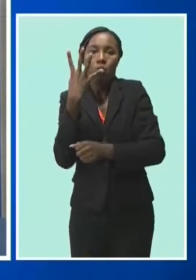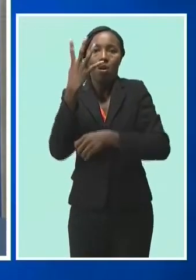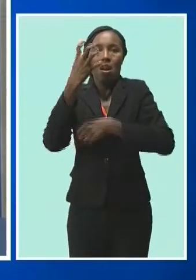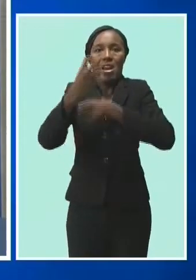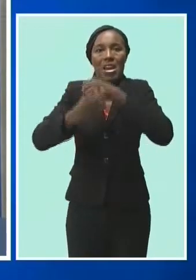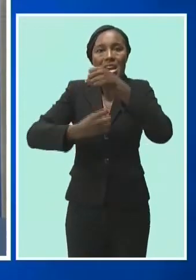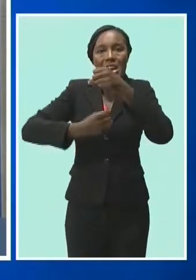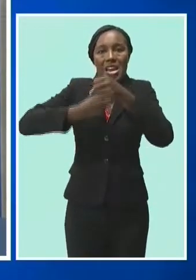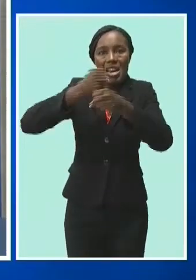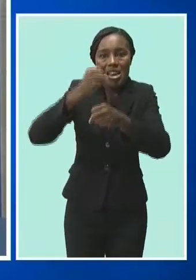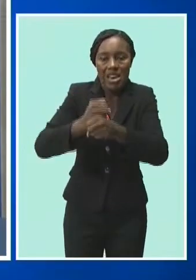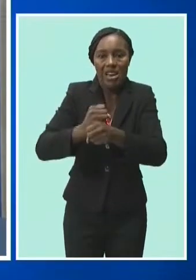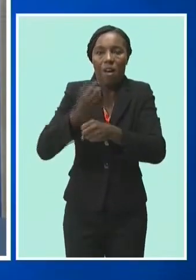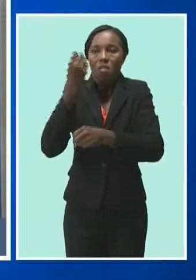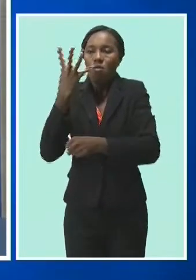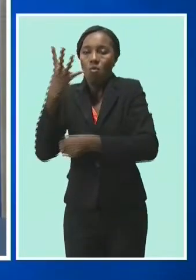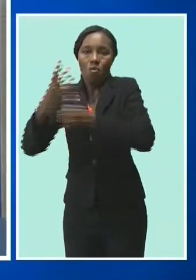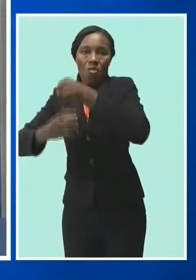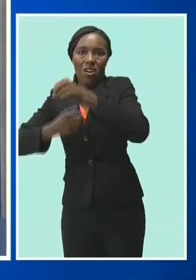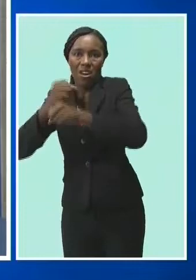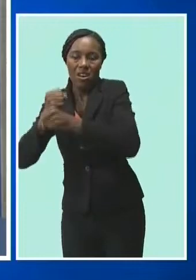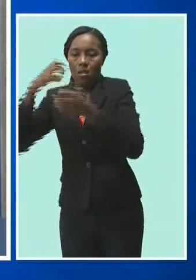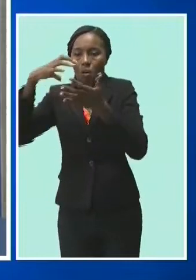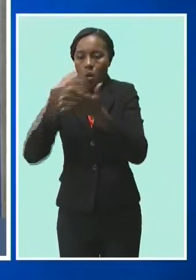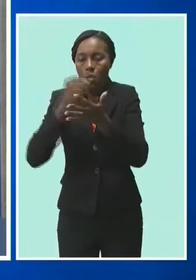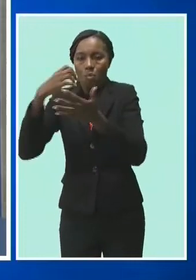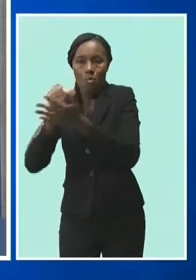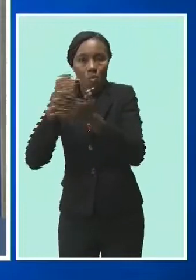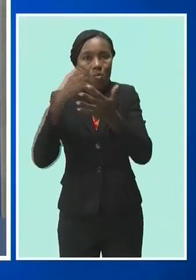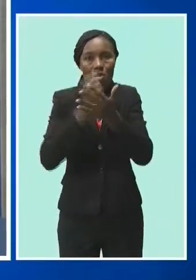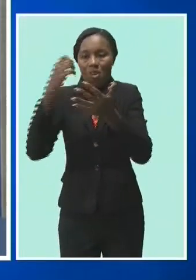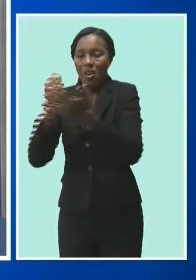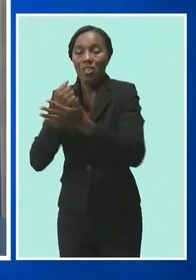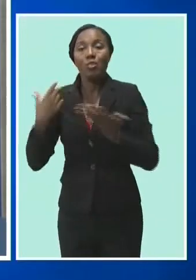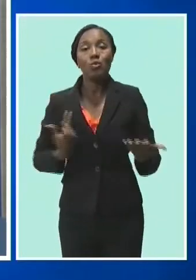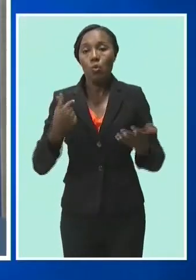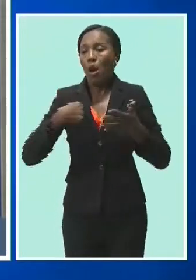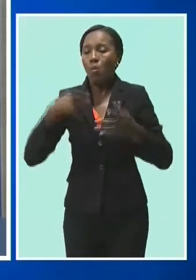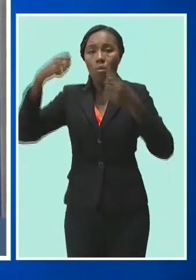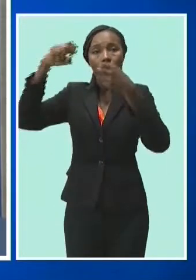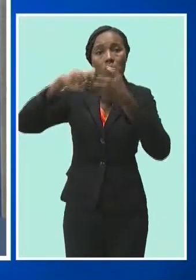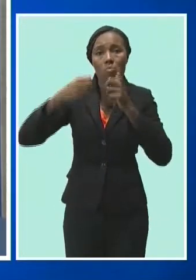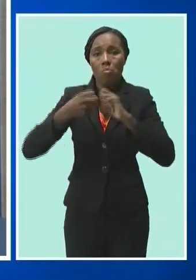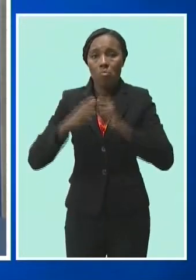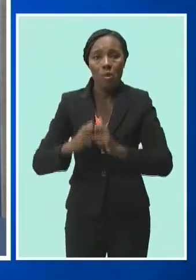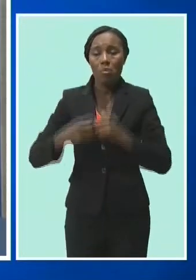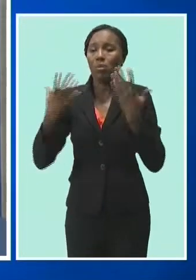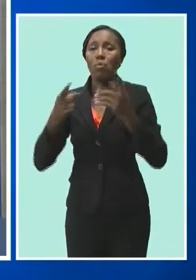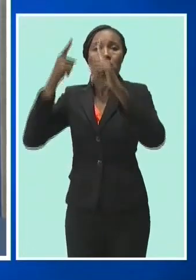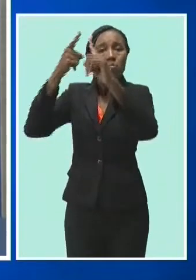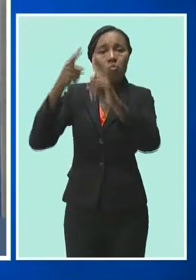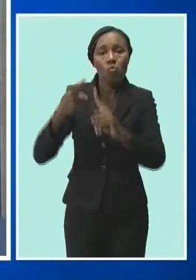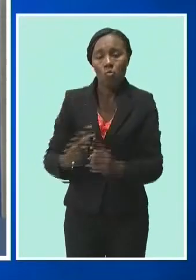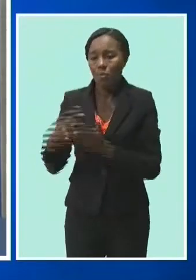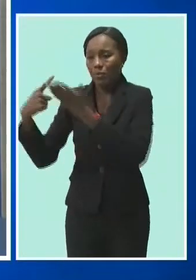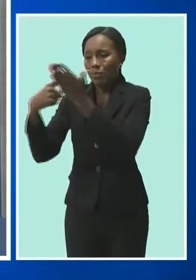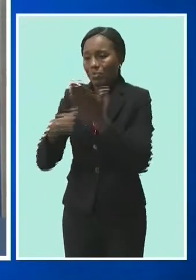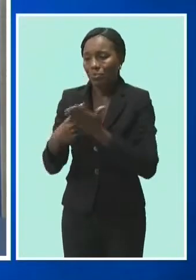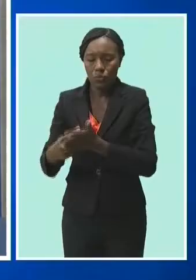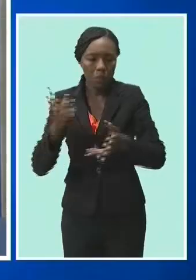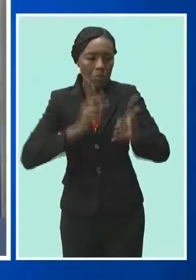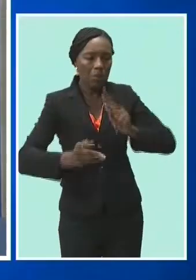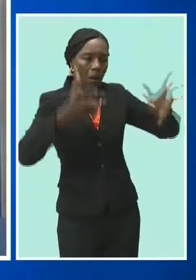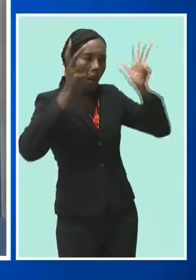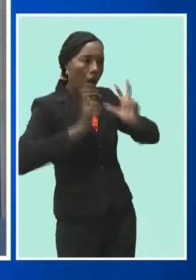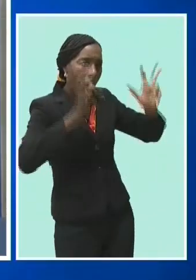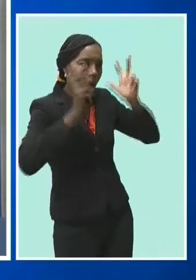4 years of opportunities for us to be right there in the middle, getting our issues heard and addressed. And that's really important. And the